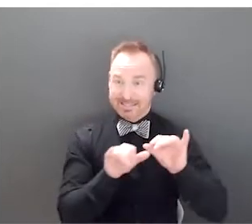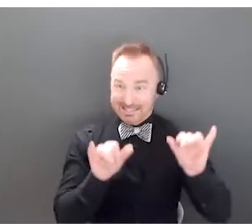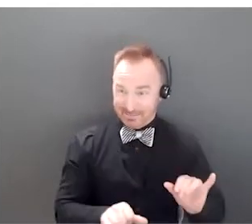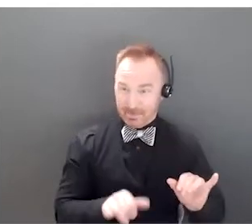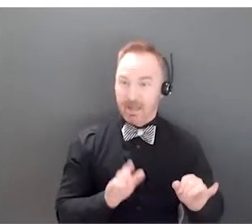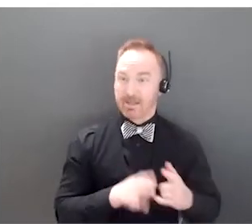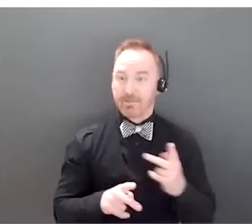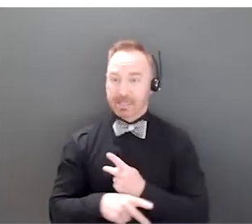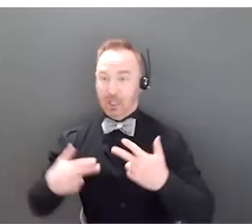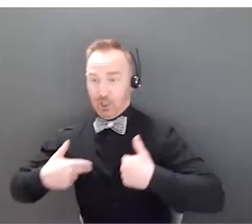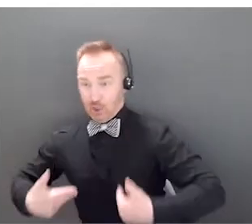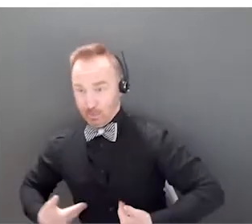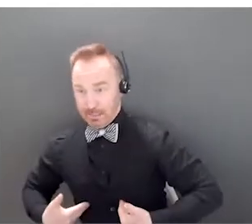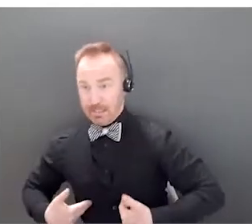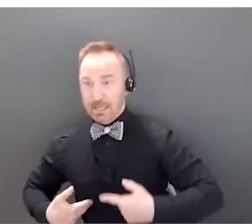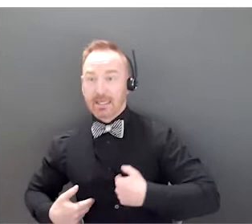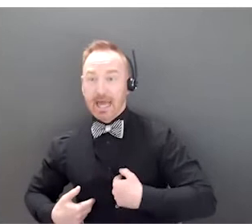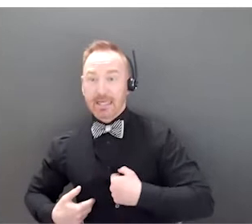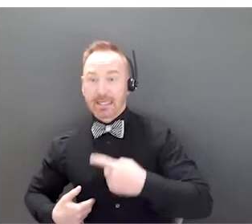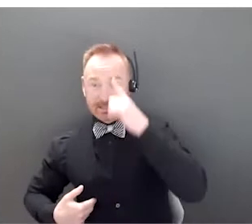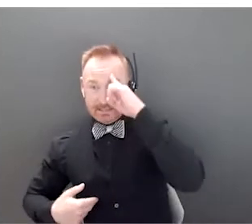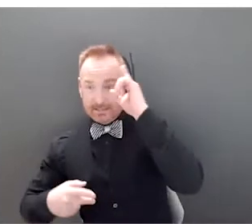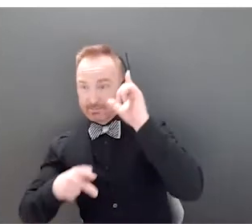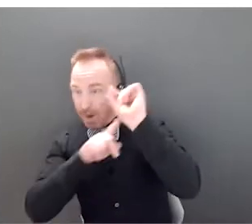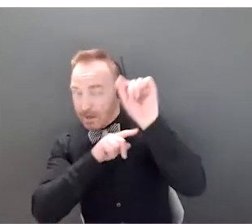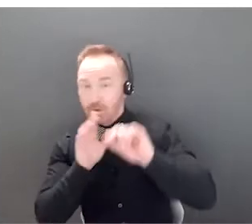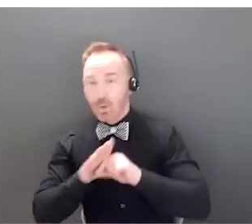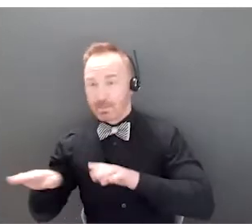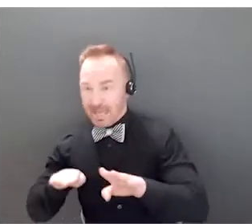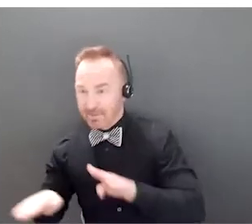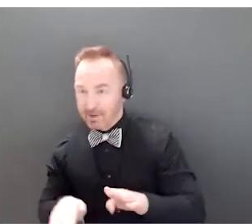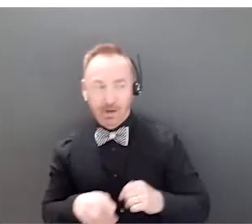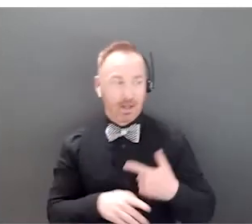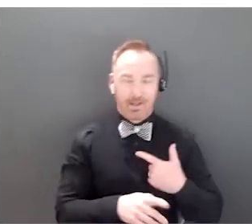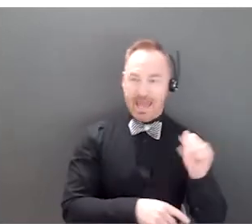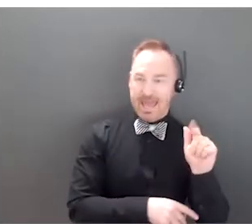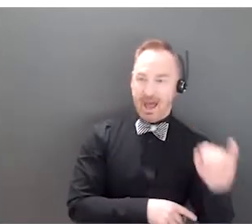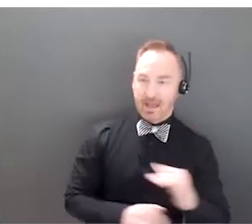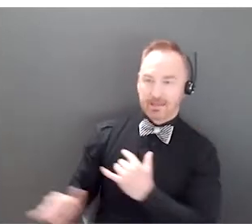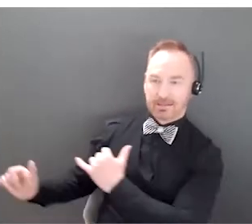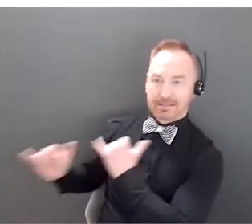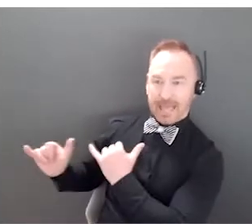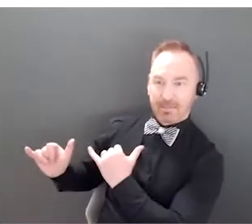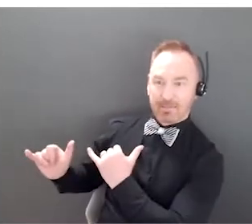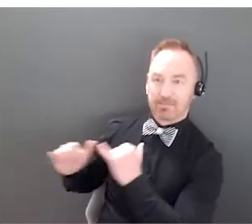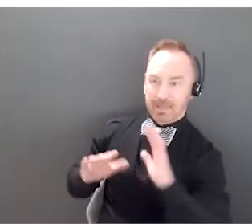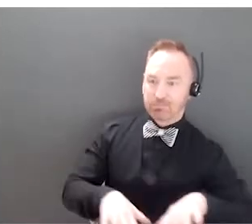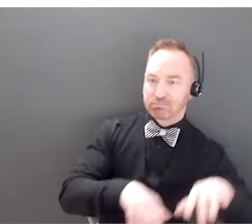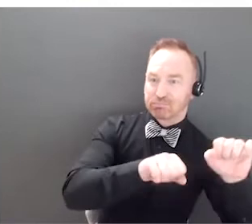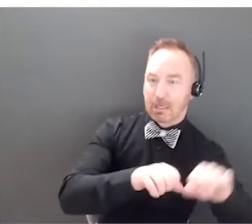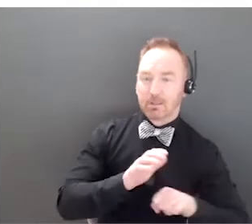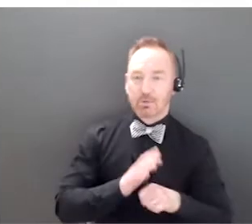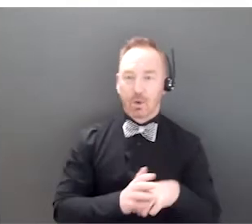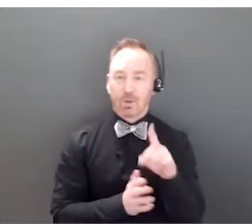behaviors. And while these are all diverse technologies, they're resulting in a hyperconnectivity between people, businesses, digital